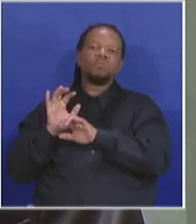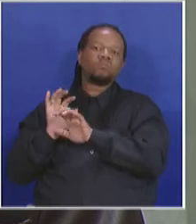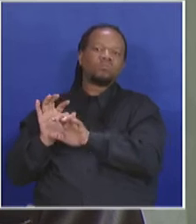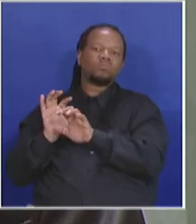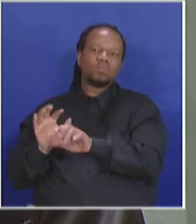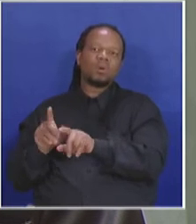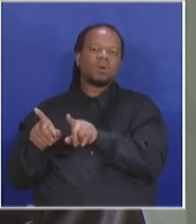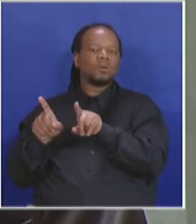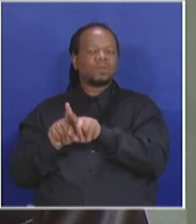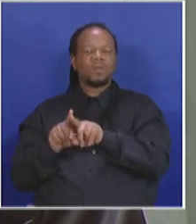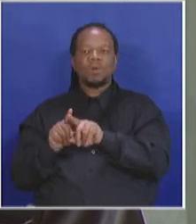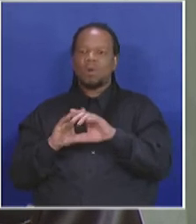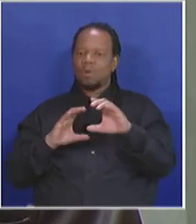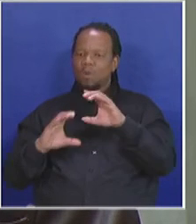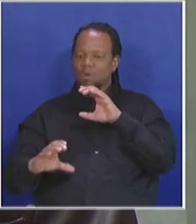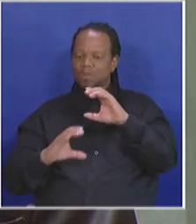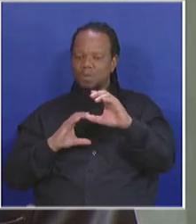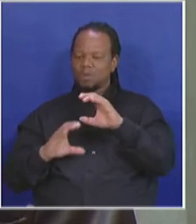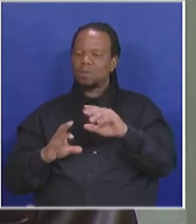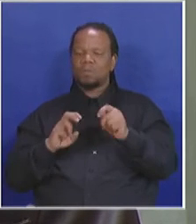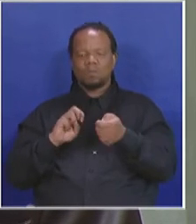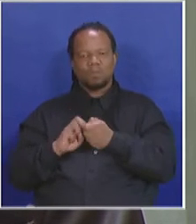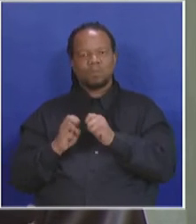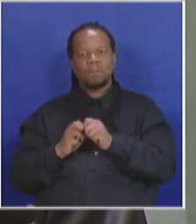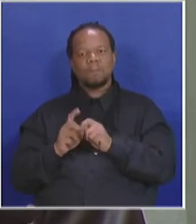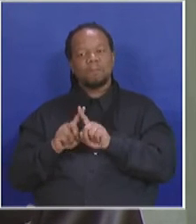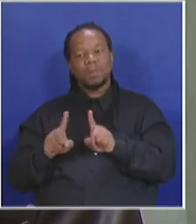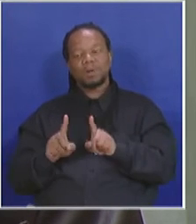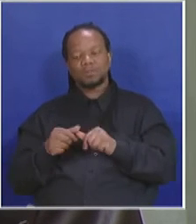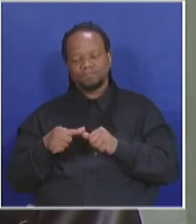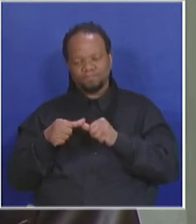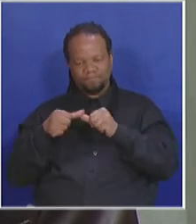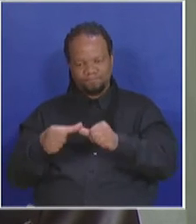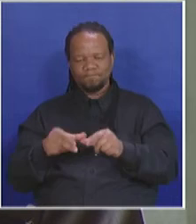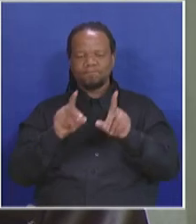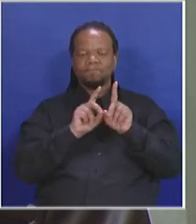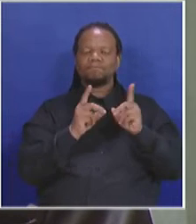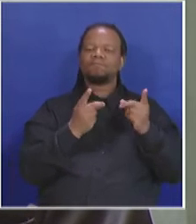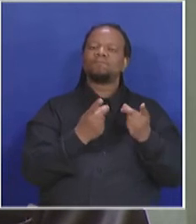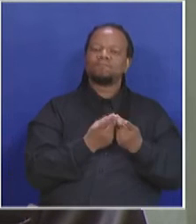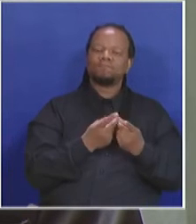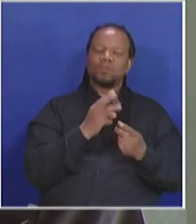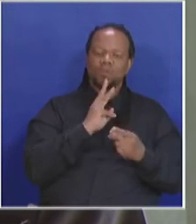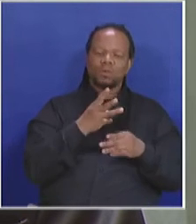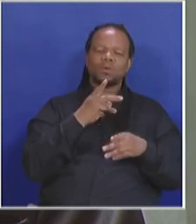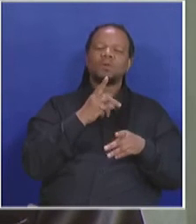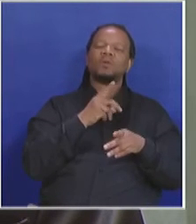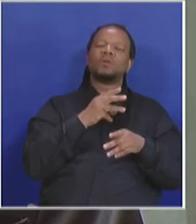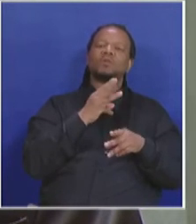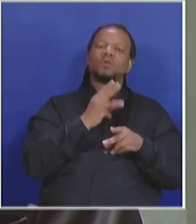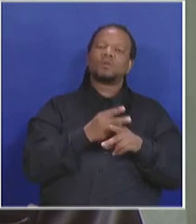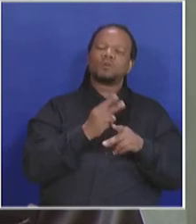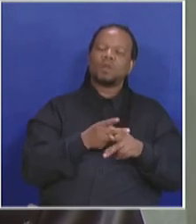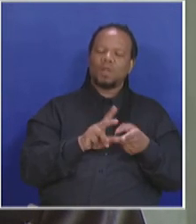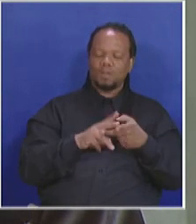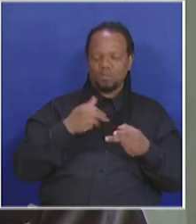role players, etc. However, we will continue to engage the Department of Water and Sanitation as well as the municipality to